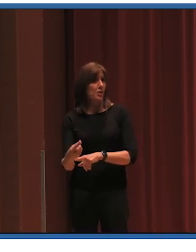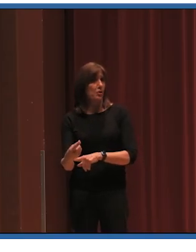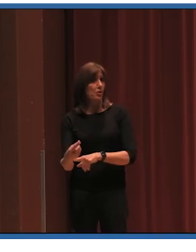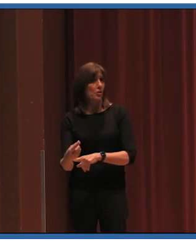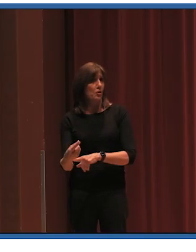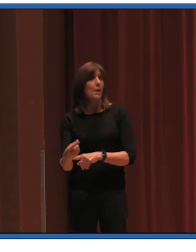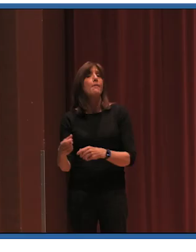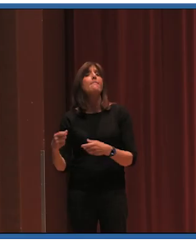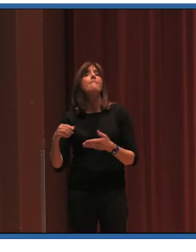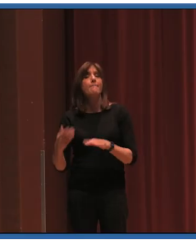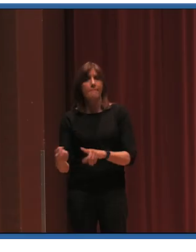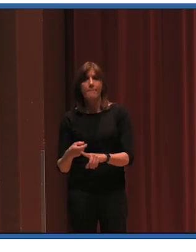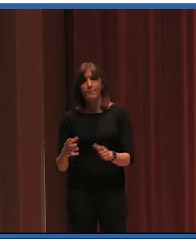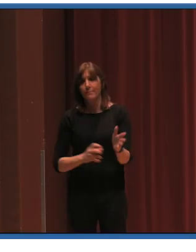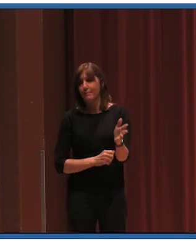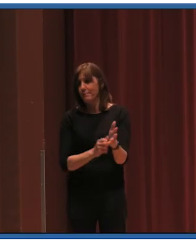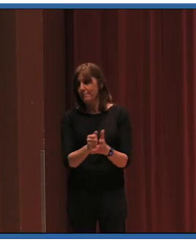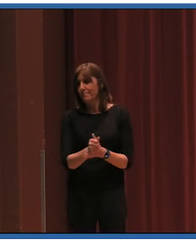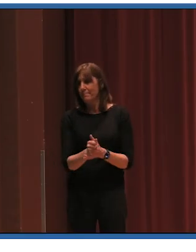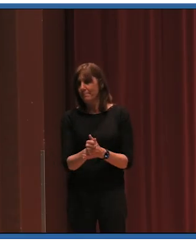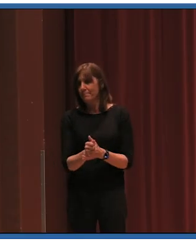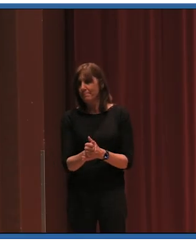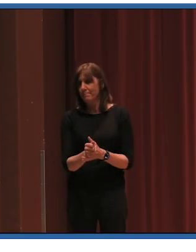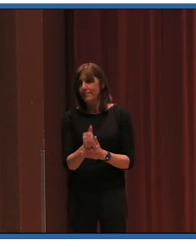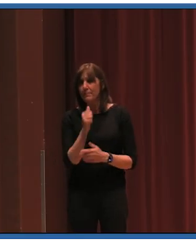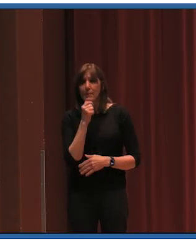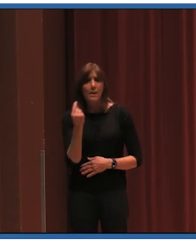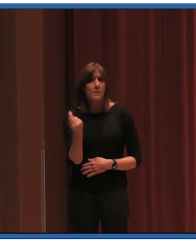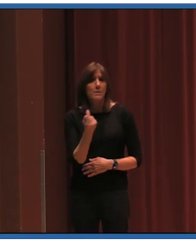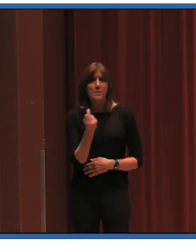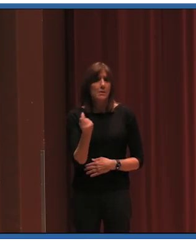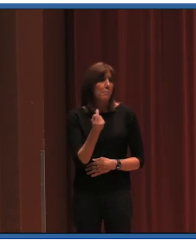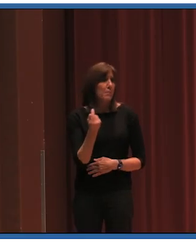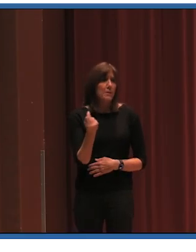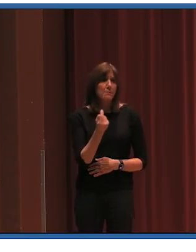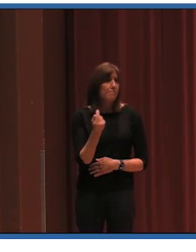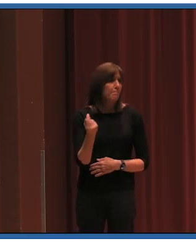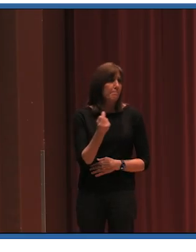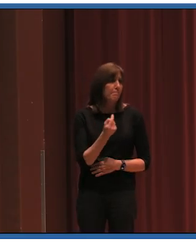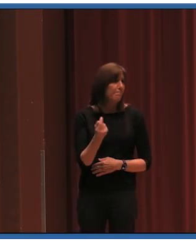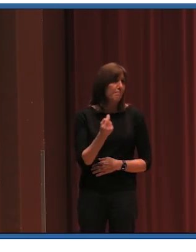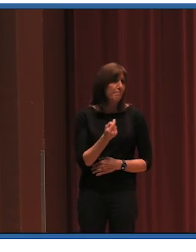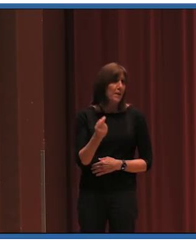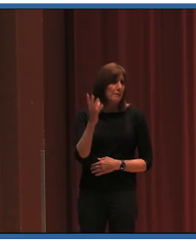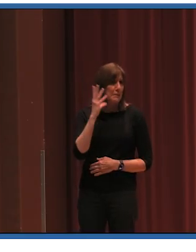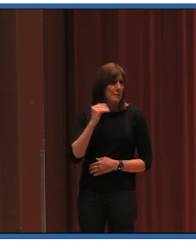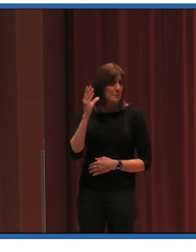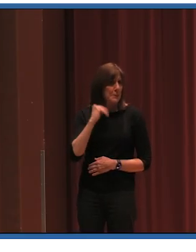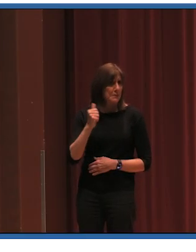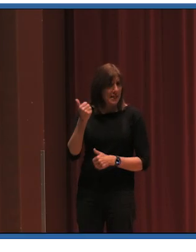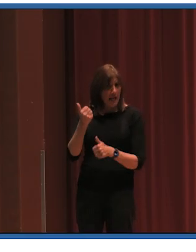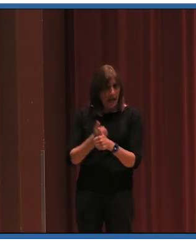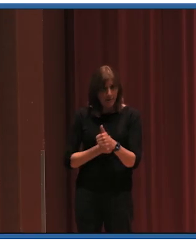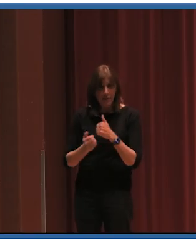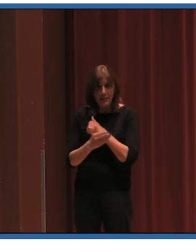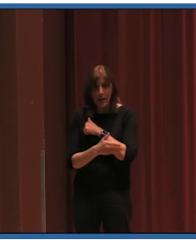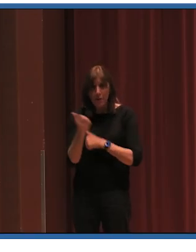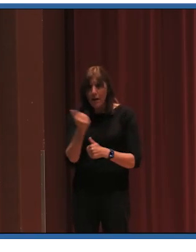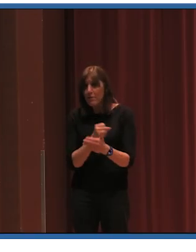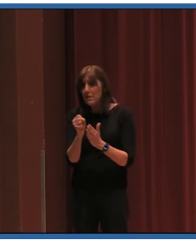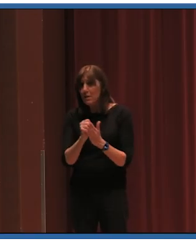cancer. This is not something that is experienced in every county or every state across the